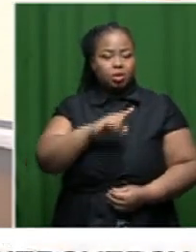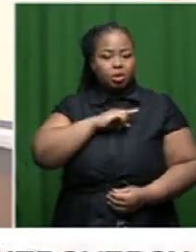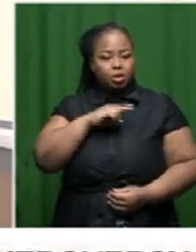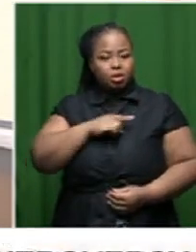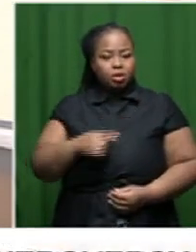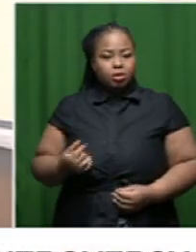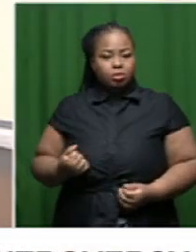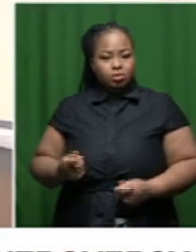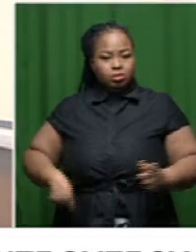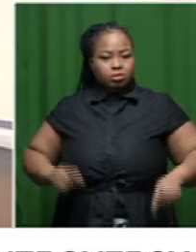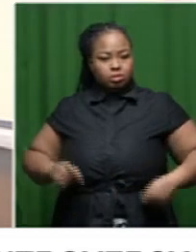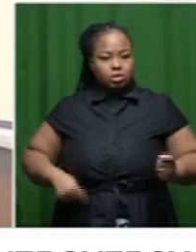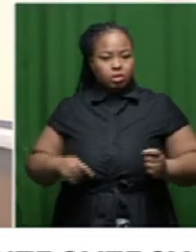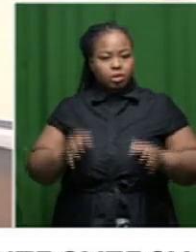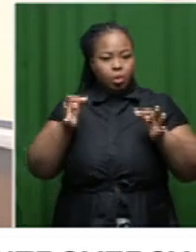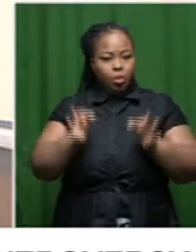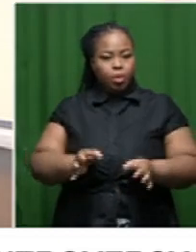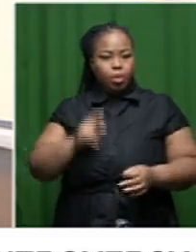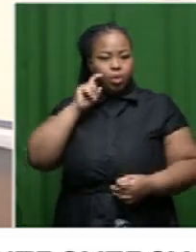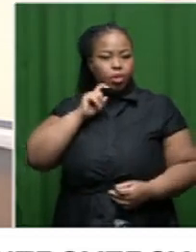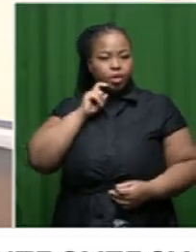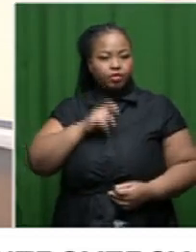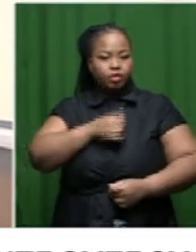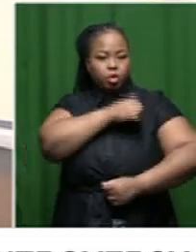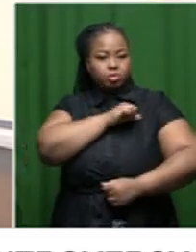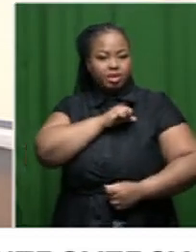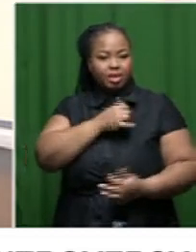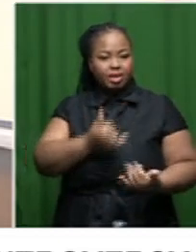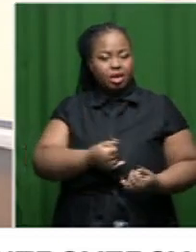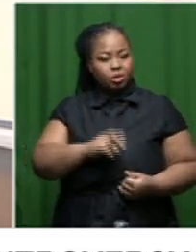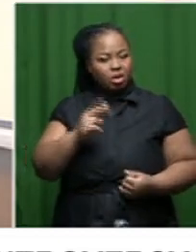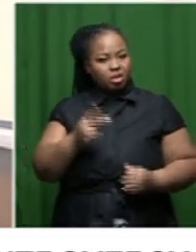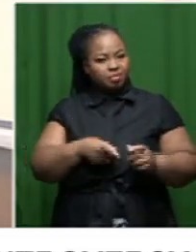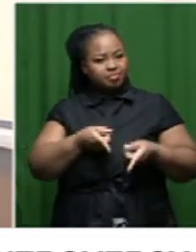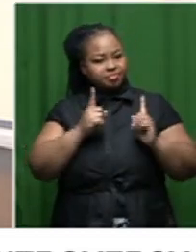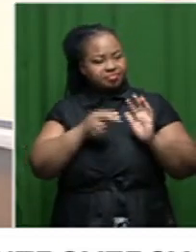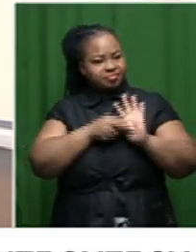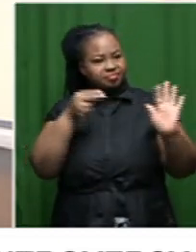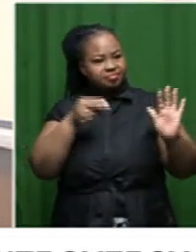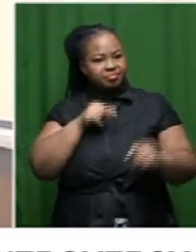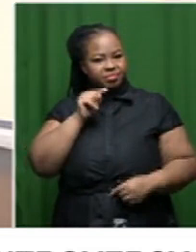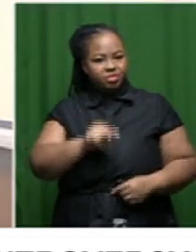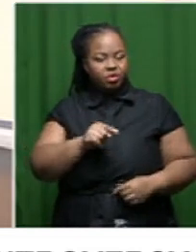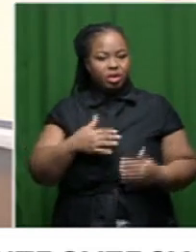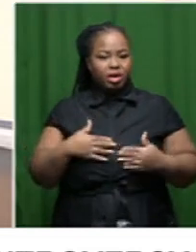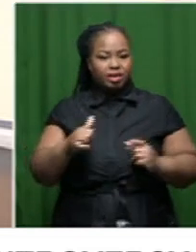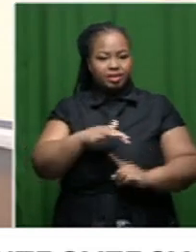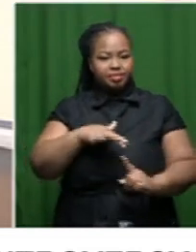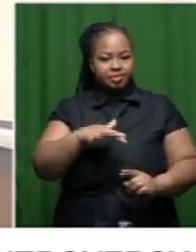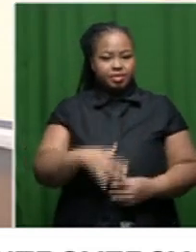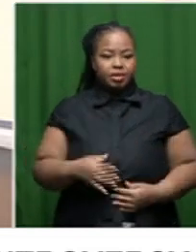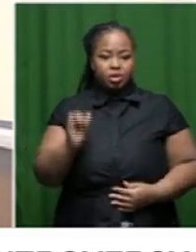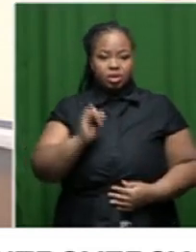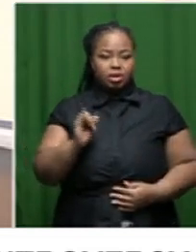alleged procurement of skinny jeans by the hospital, which has left another black mark against the beleaguered health